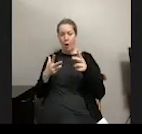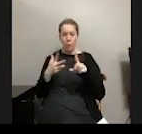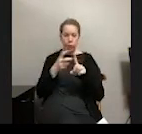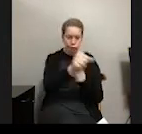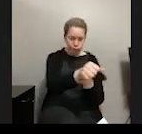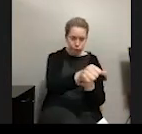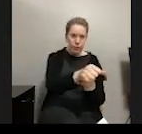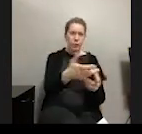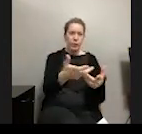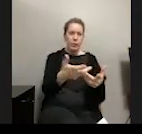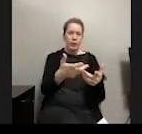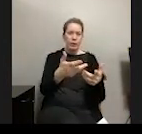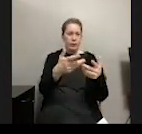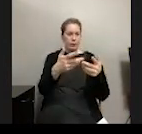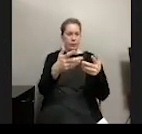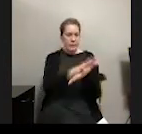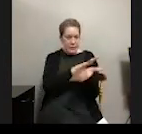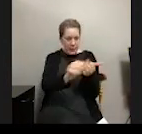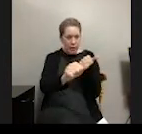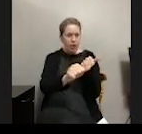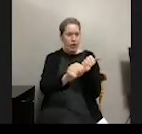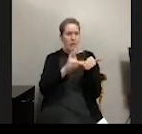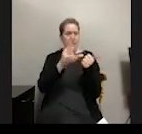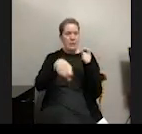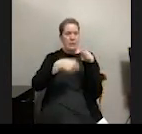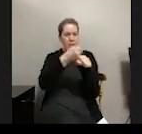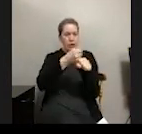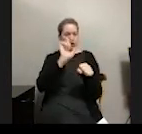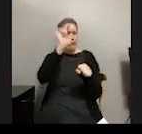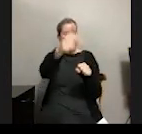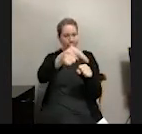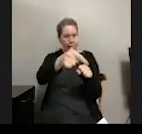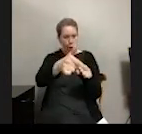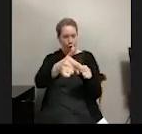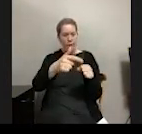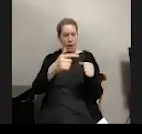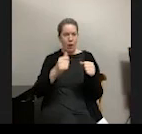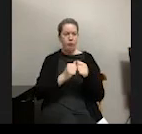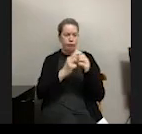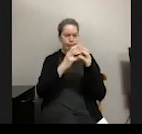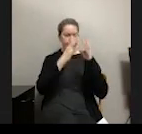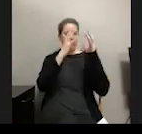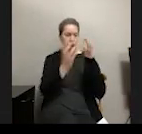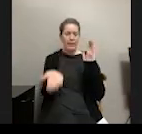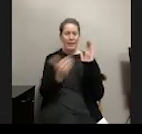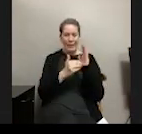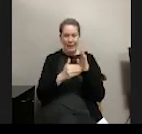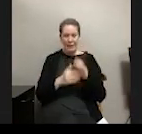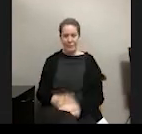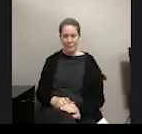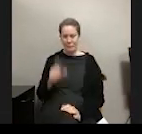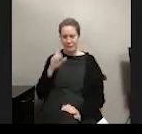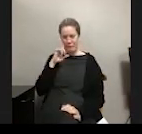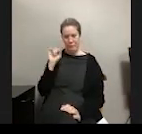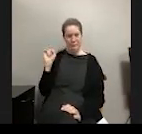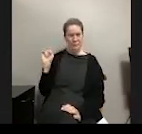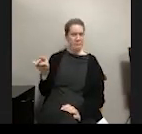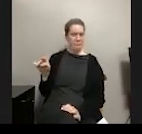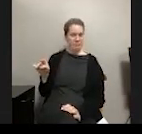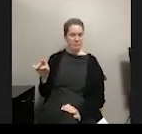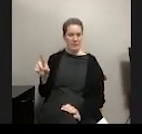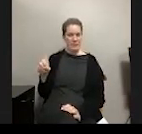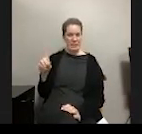right? That try to shape the stories of these artworks. I see David laughing there, sorry. It's late in the